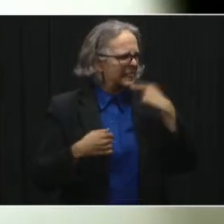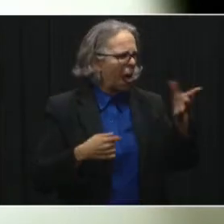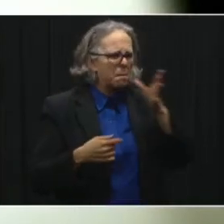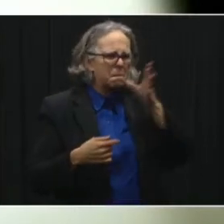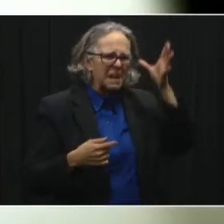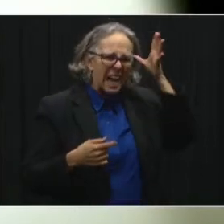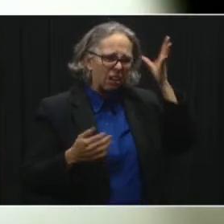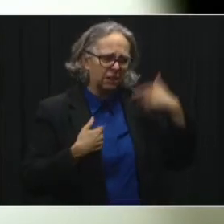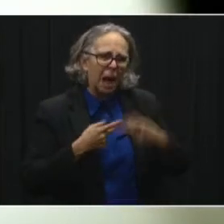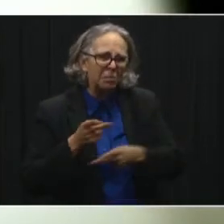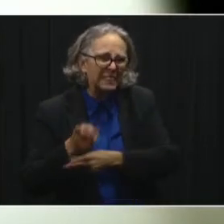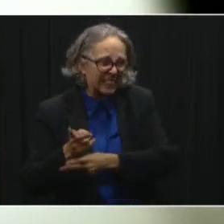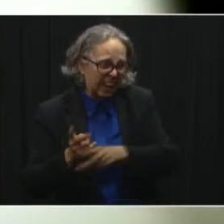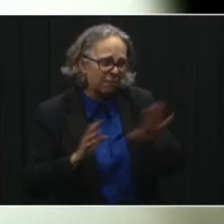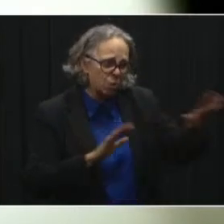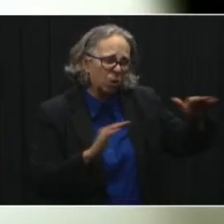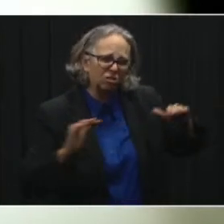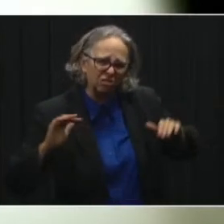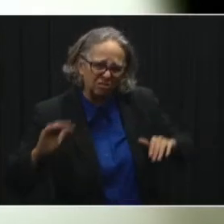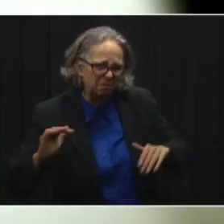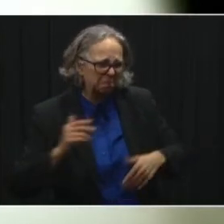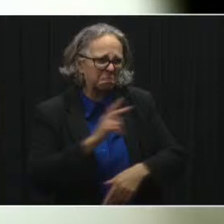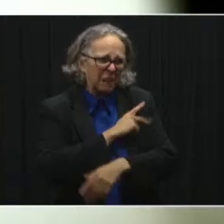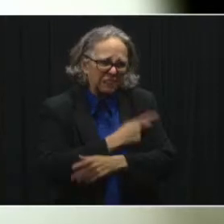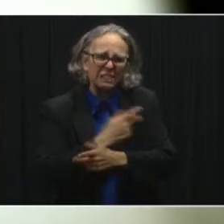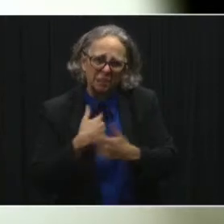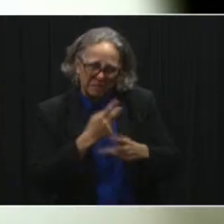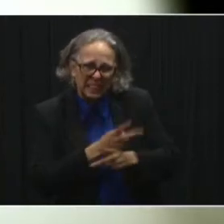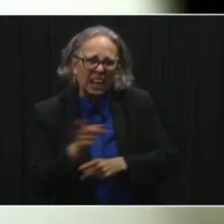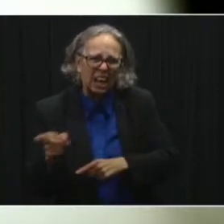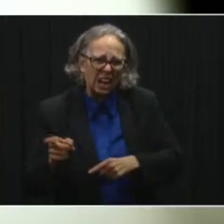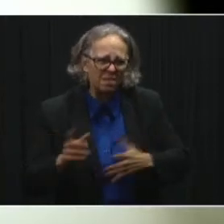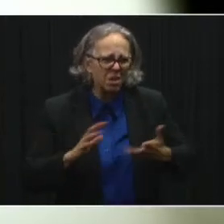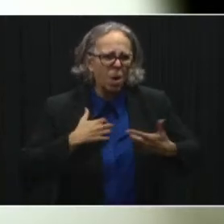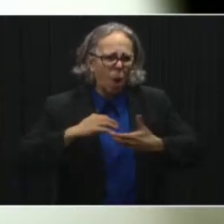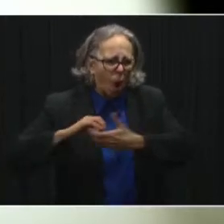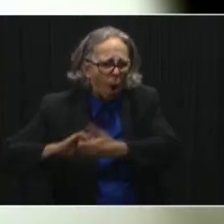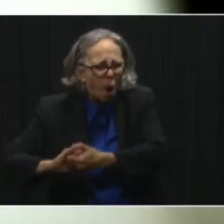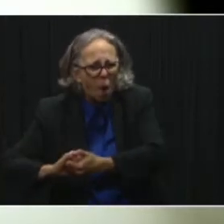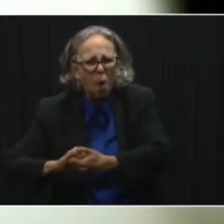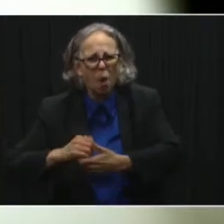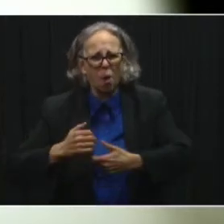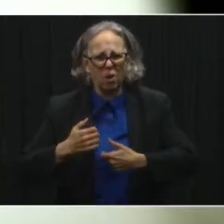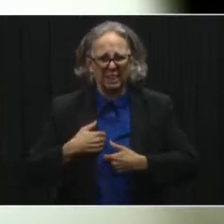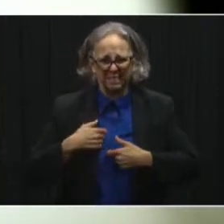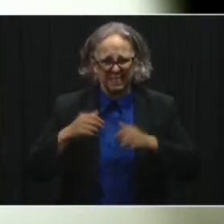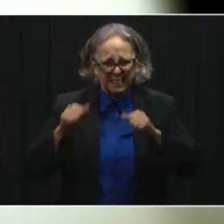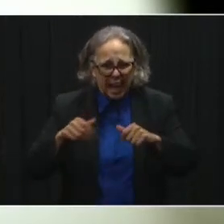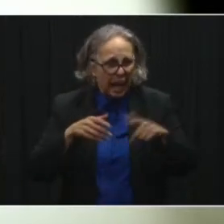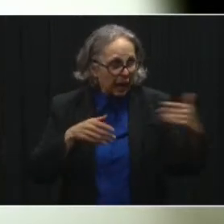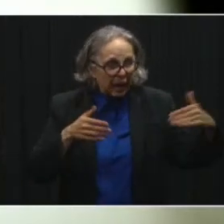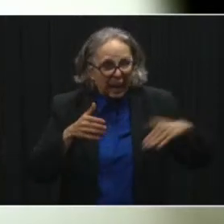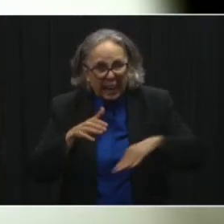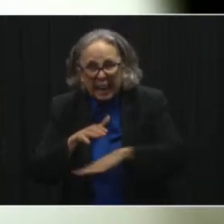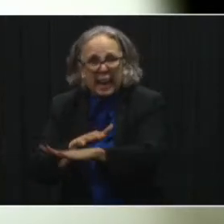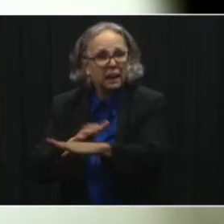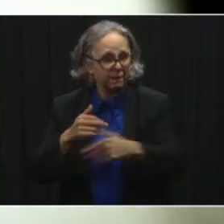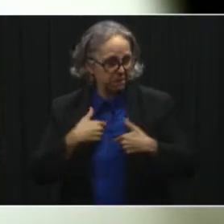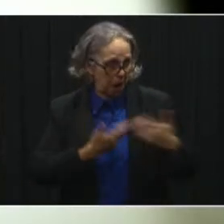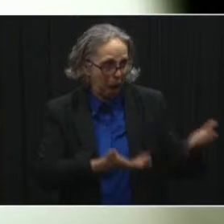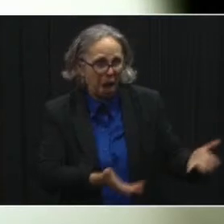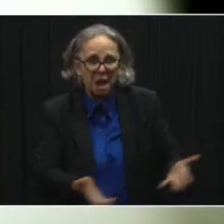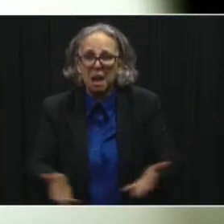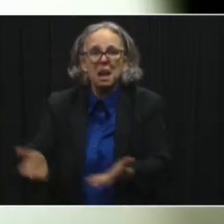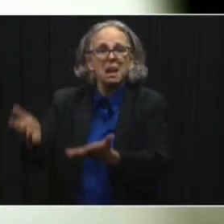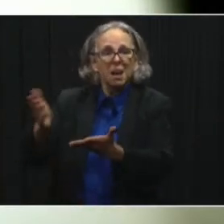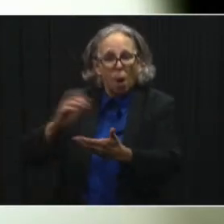We hold their hands. We allow them to hold, in circumstances where they're allowed to be in the room, we allow them to hold their